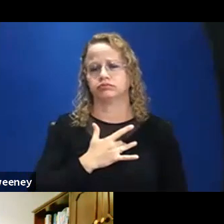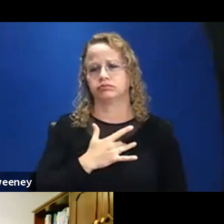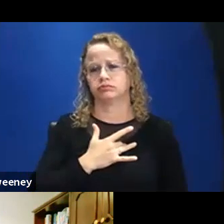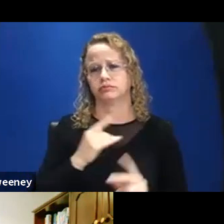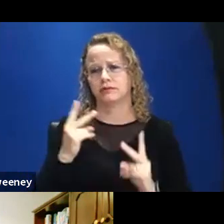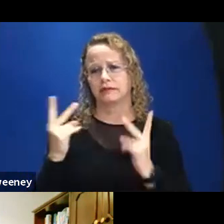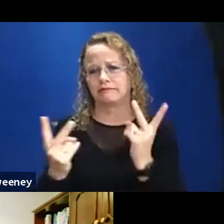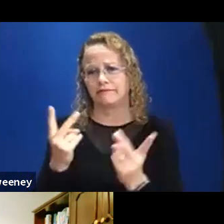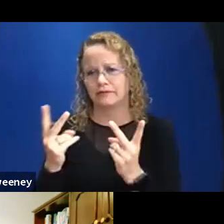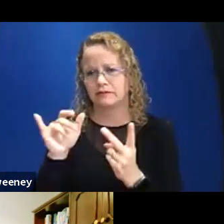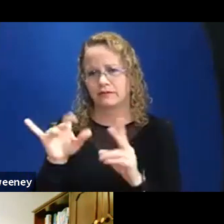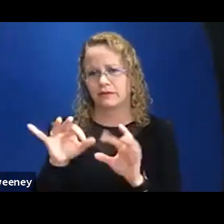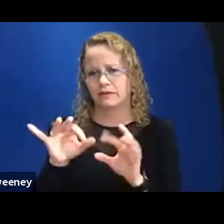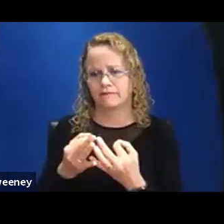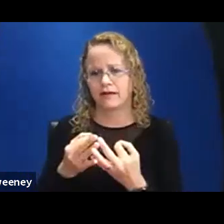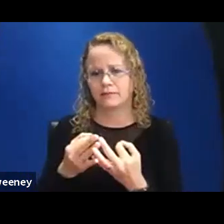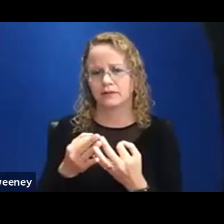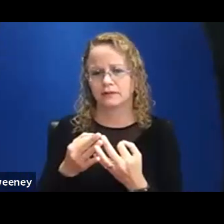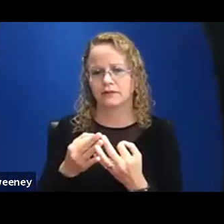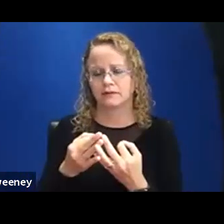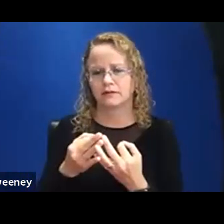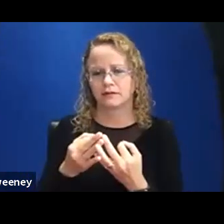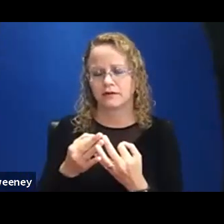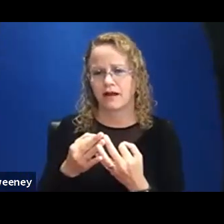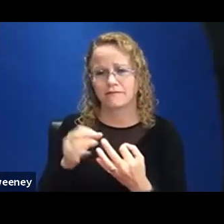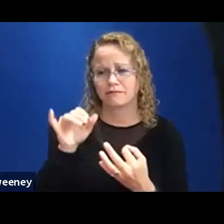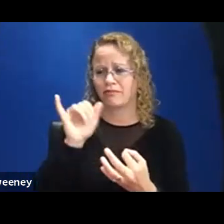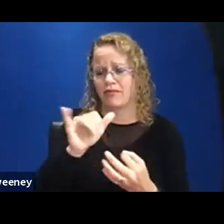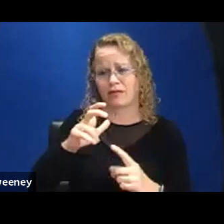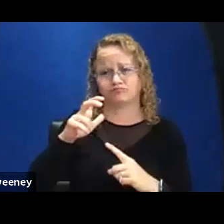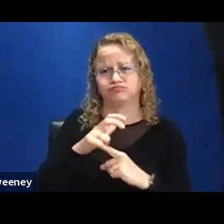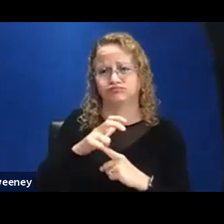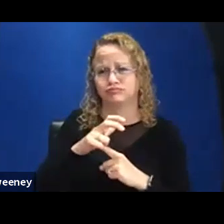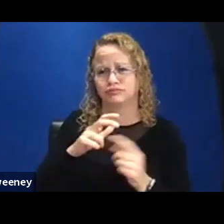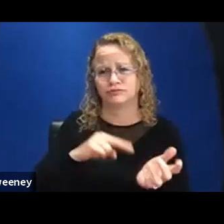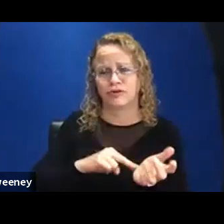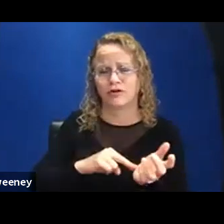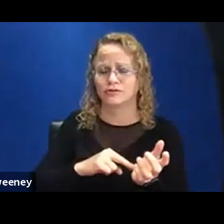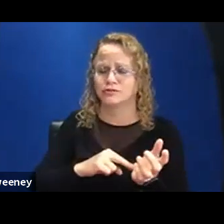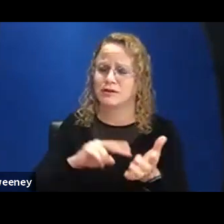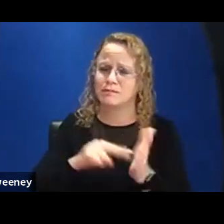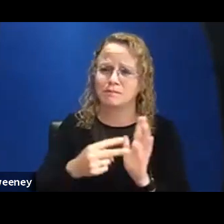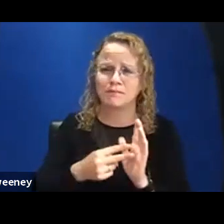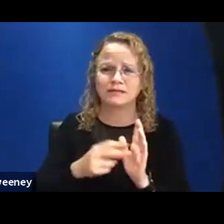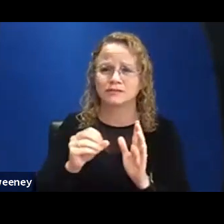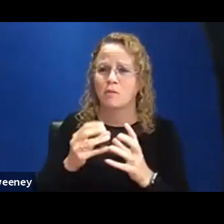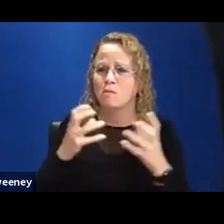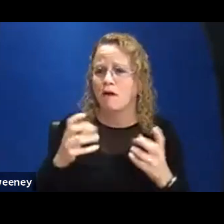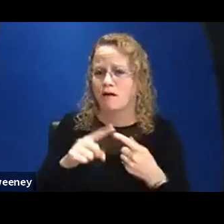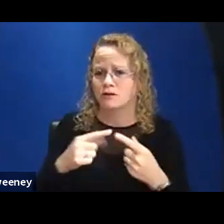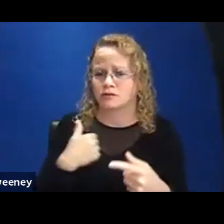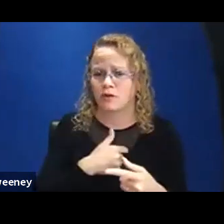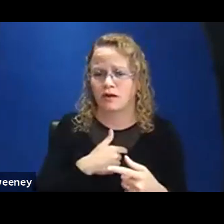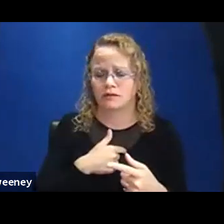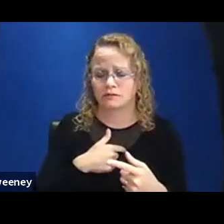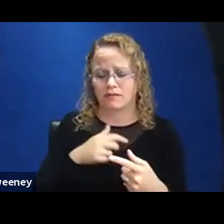family of that rock star nurse who meant so much to our team, and having the